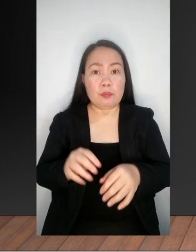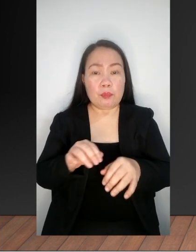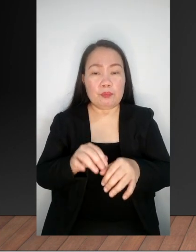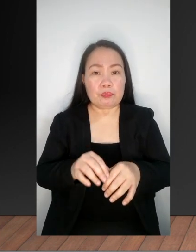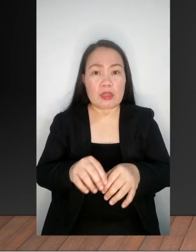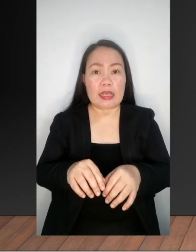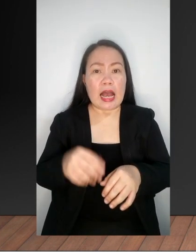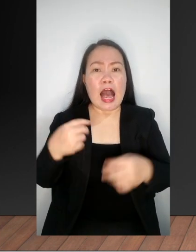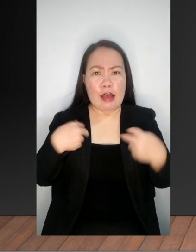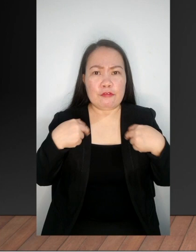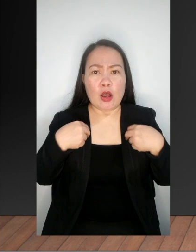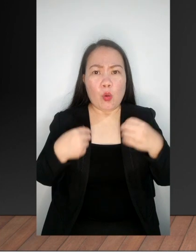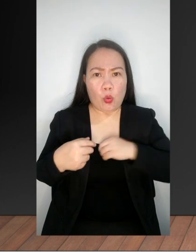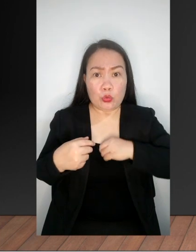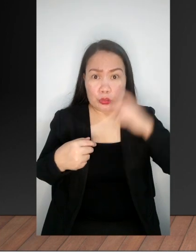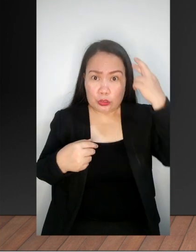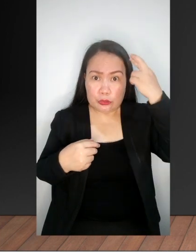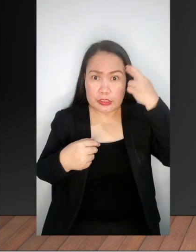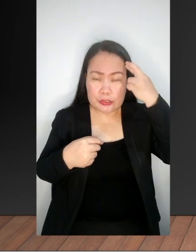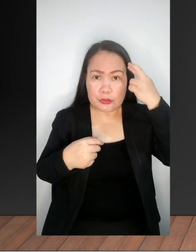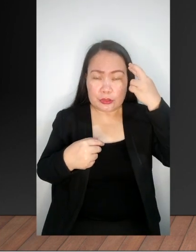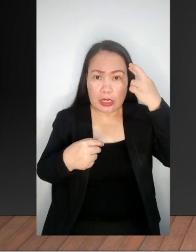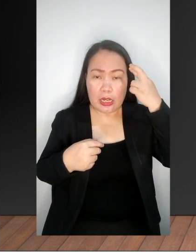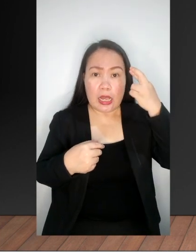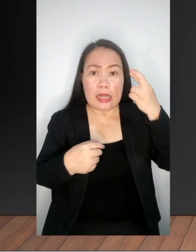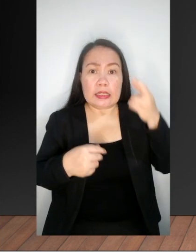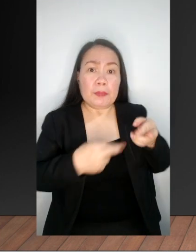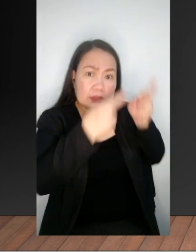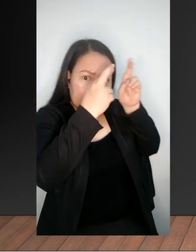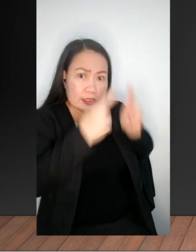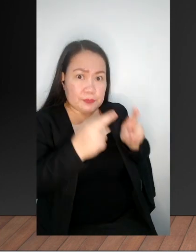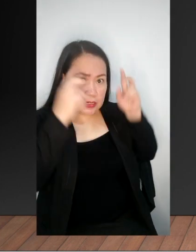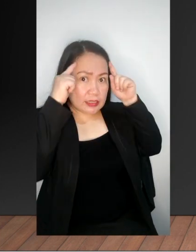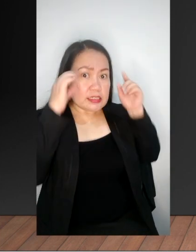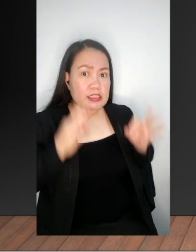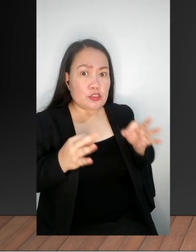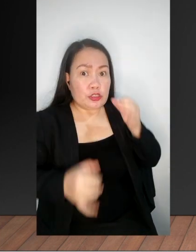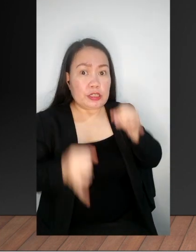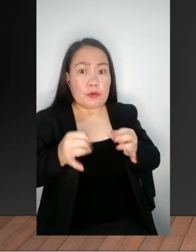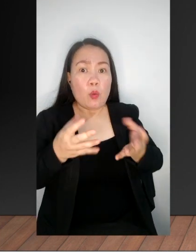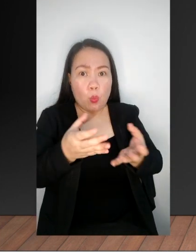It has its own reasons that we should only respect.